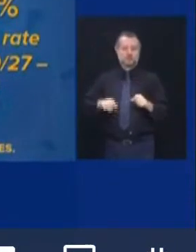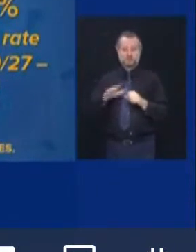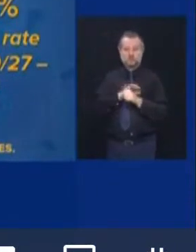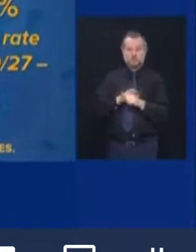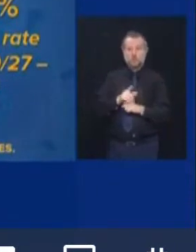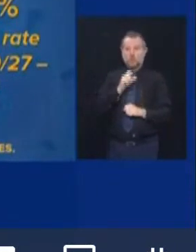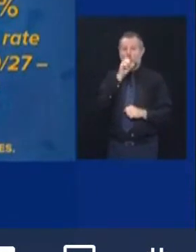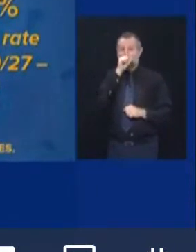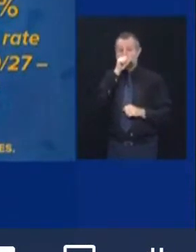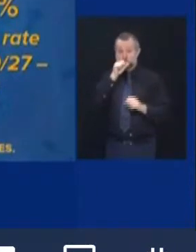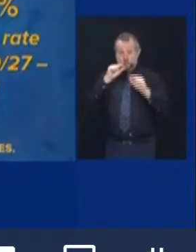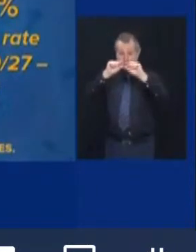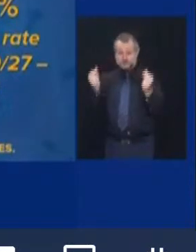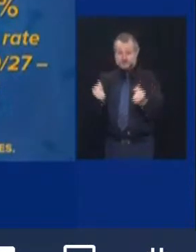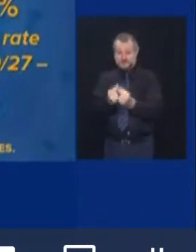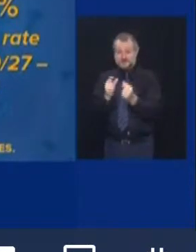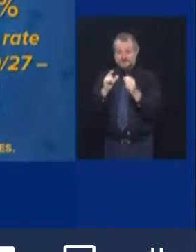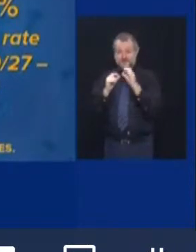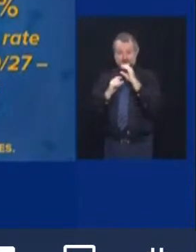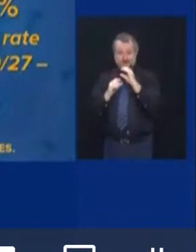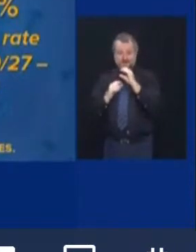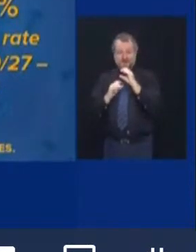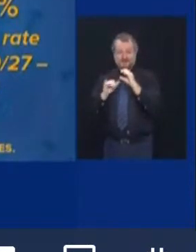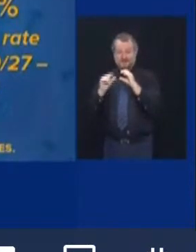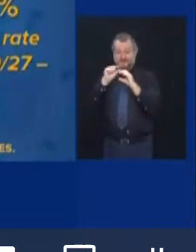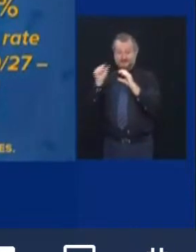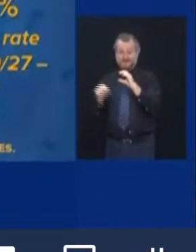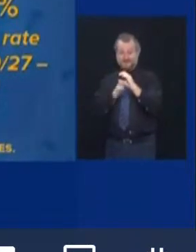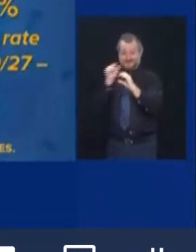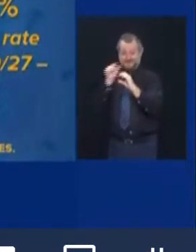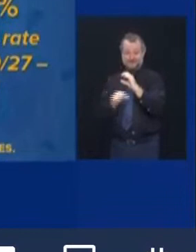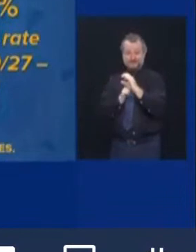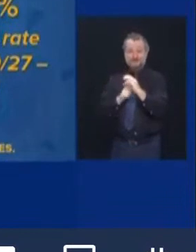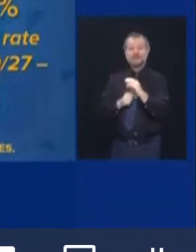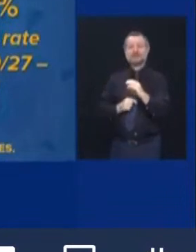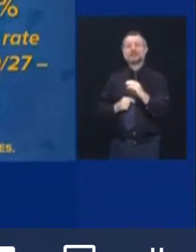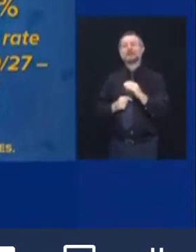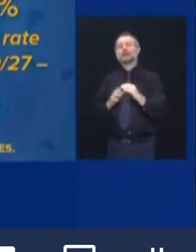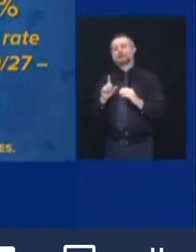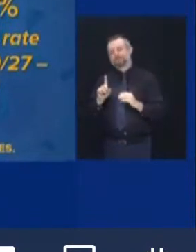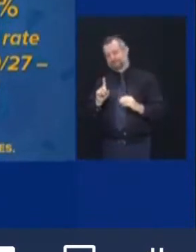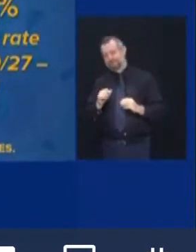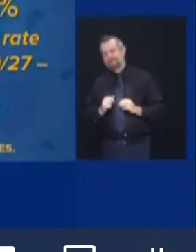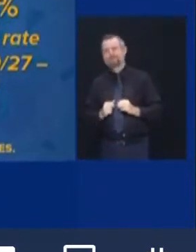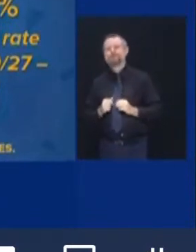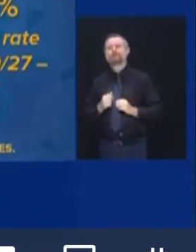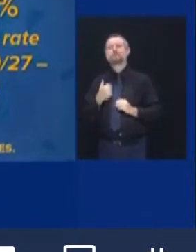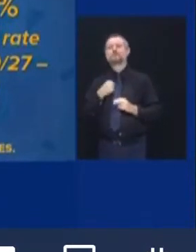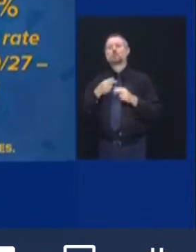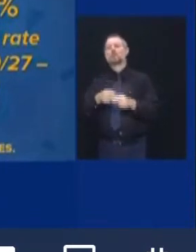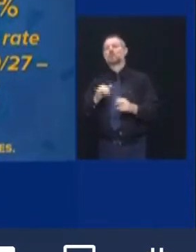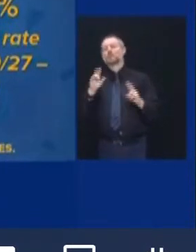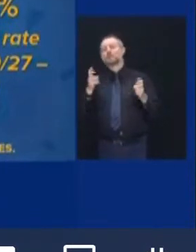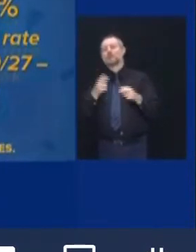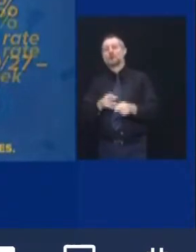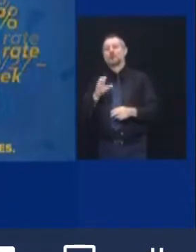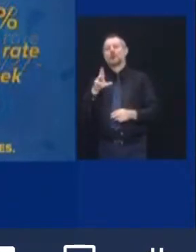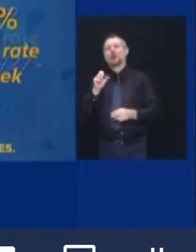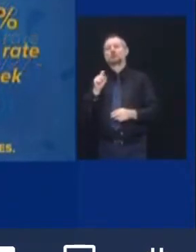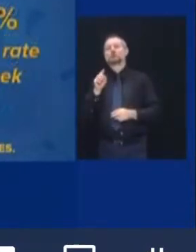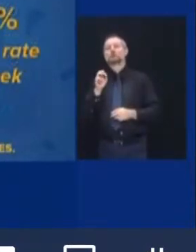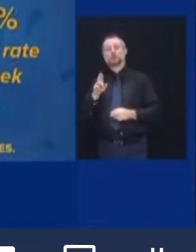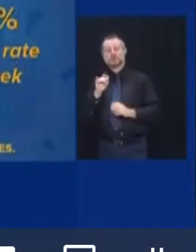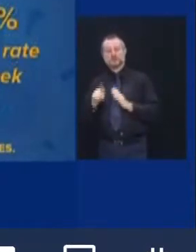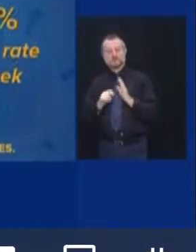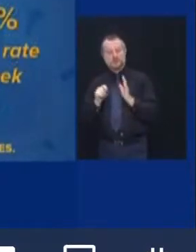orange area in the Queens zone, when we called it a cluster, it was